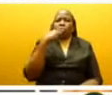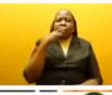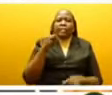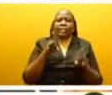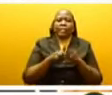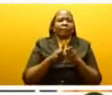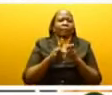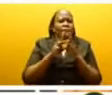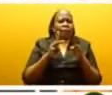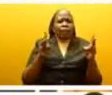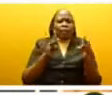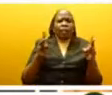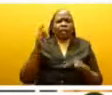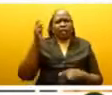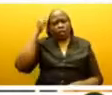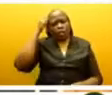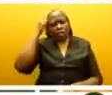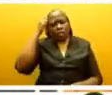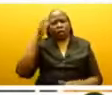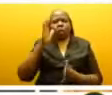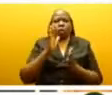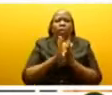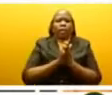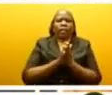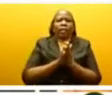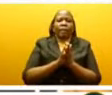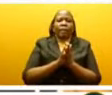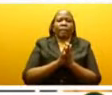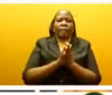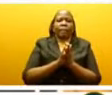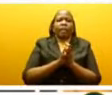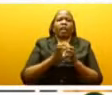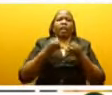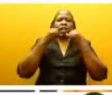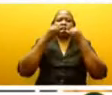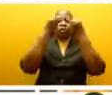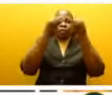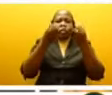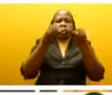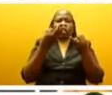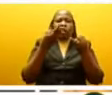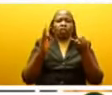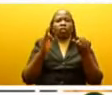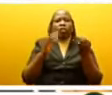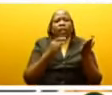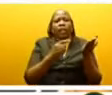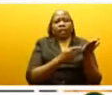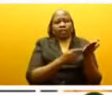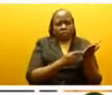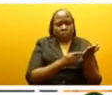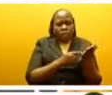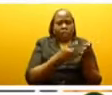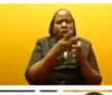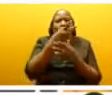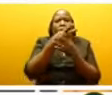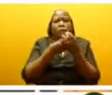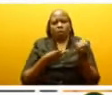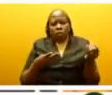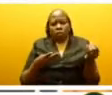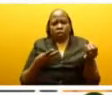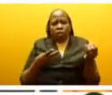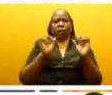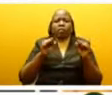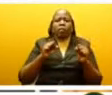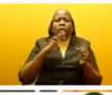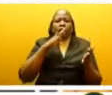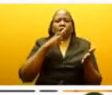well acquainted with the architecture of the electoral process, and both of them will be responding in the 30 minutes